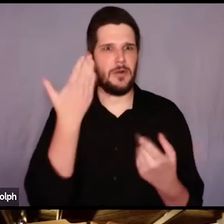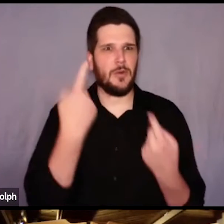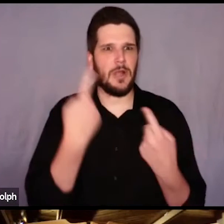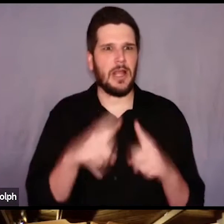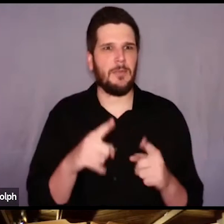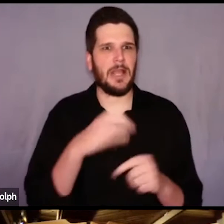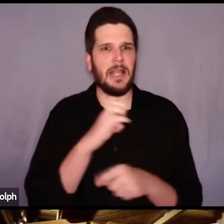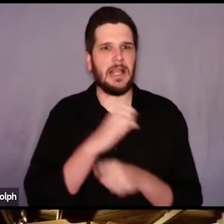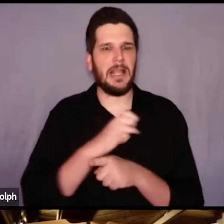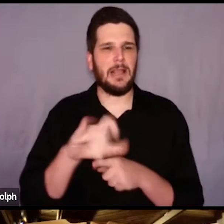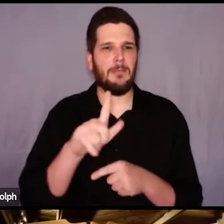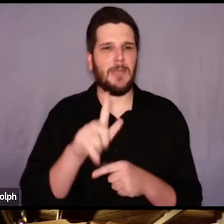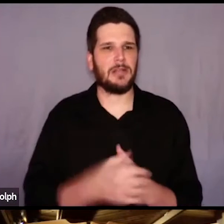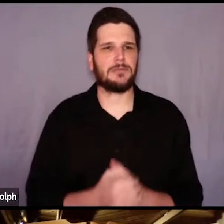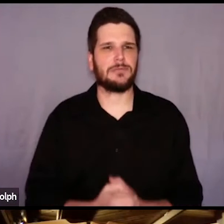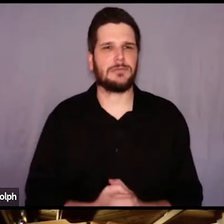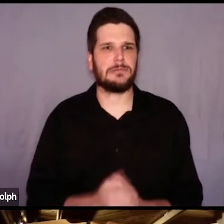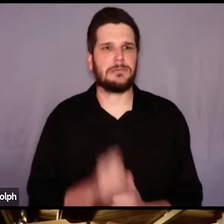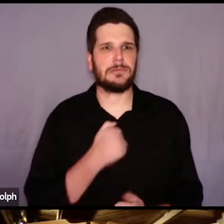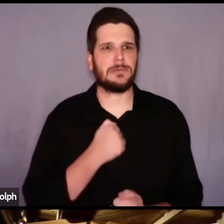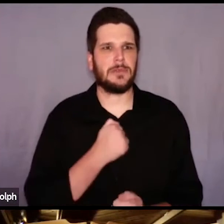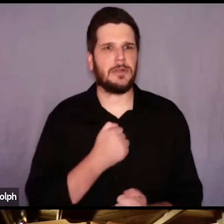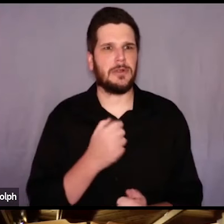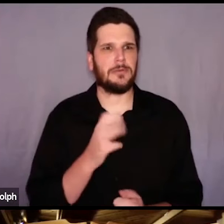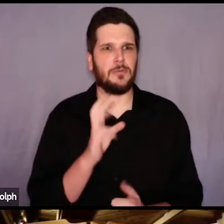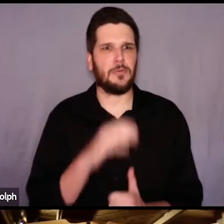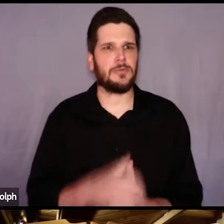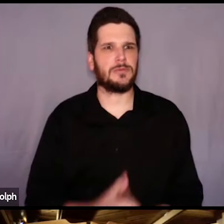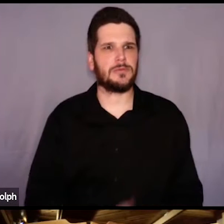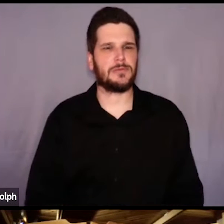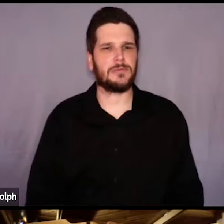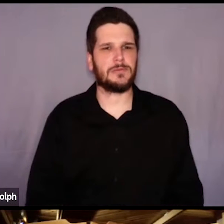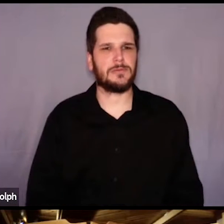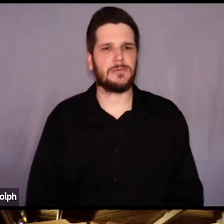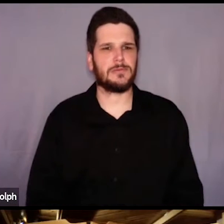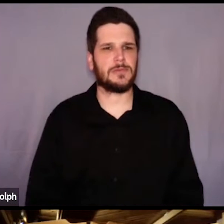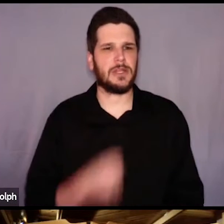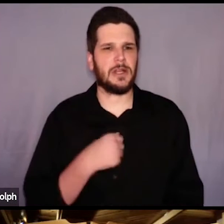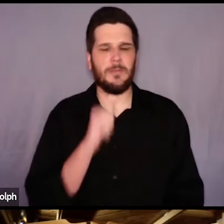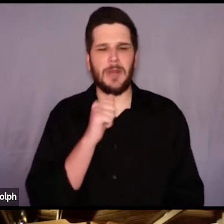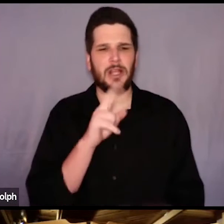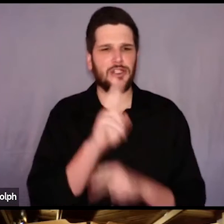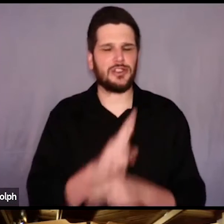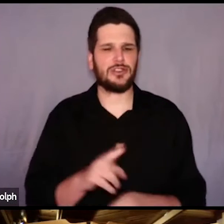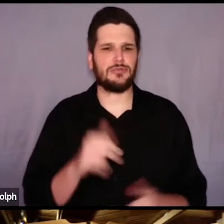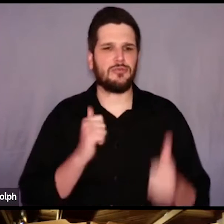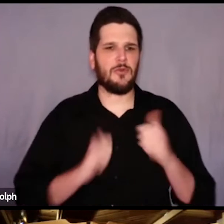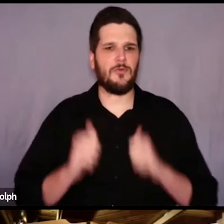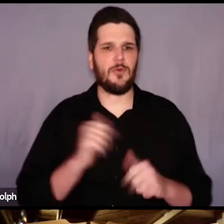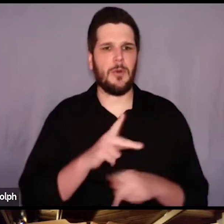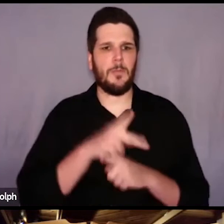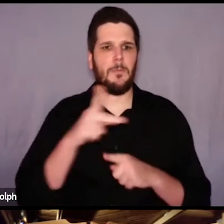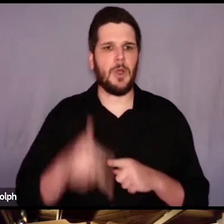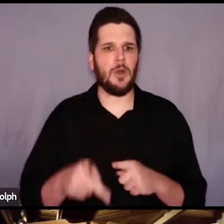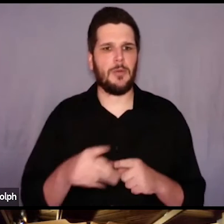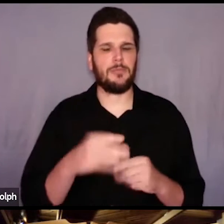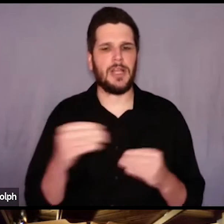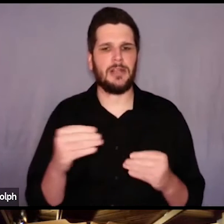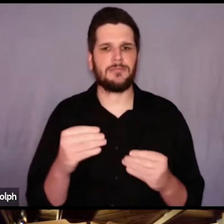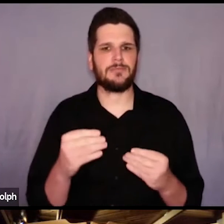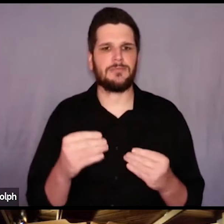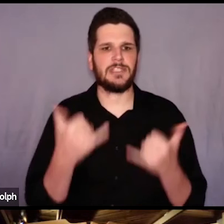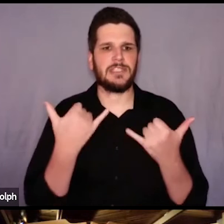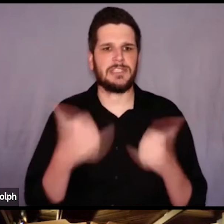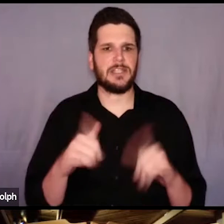I think I'm not used to performing a poem and then still being